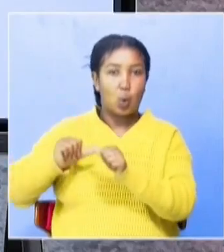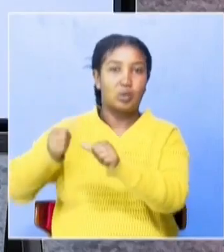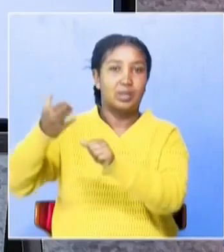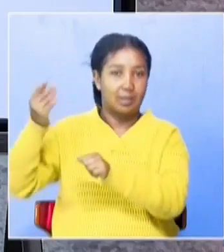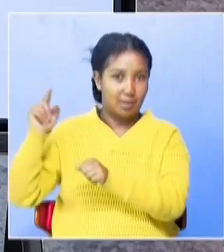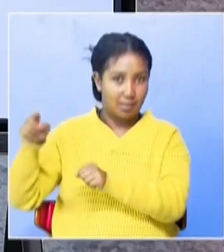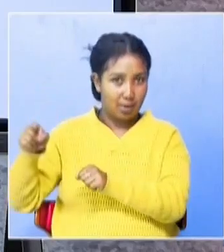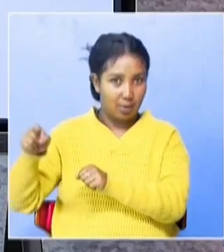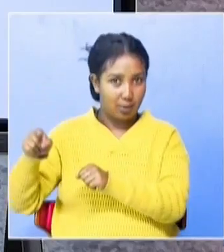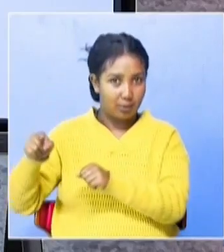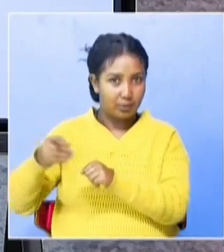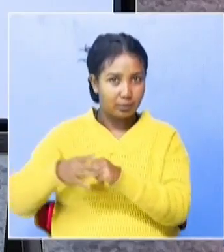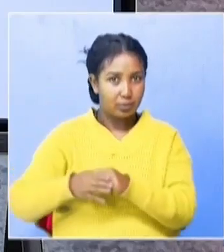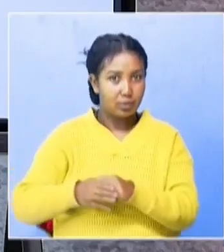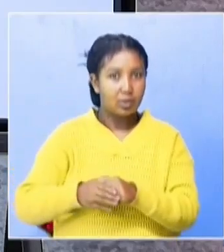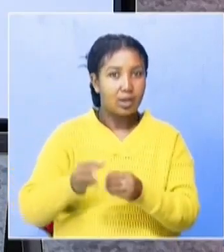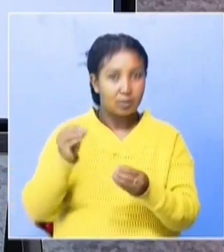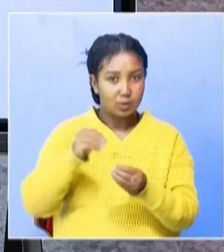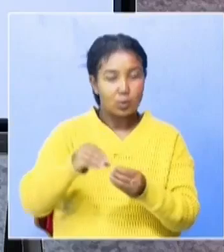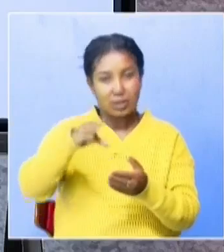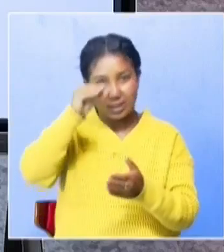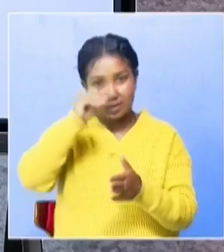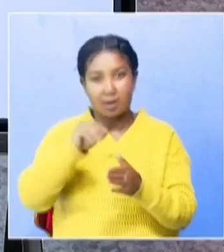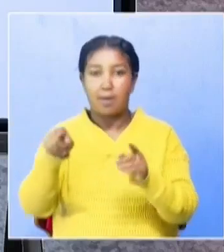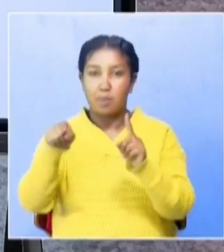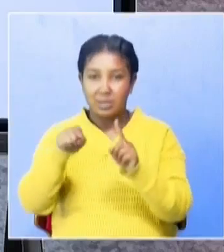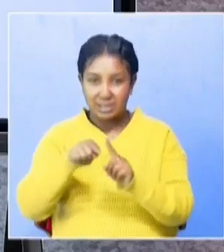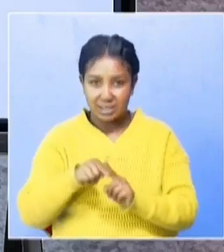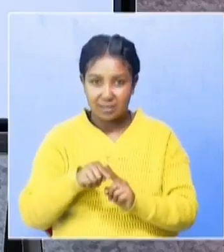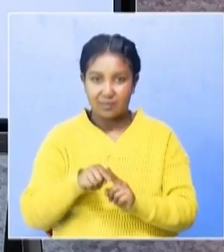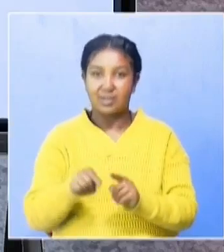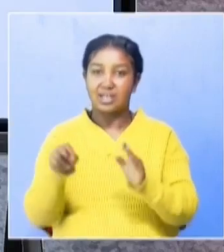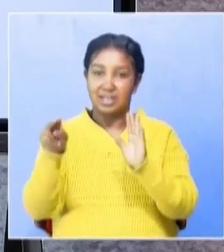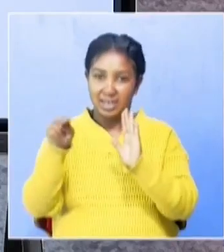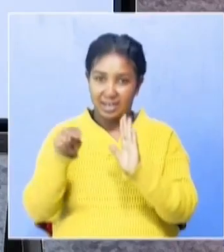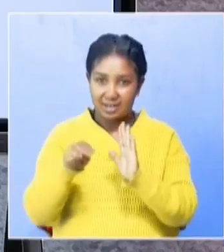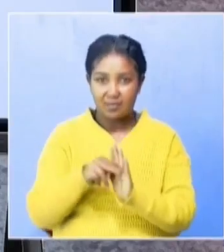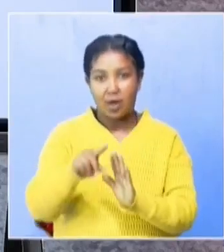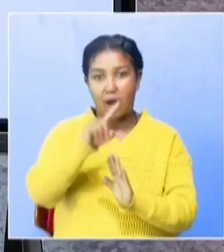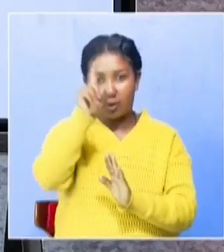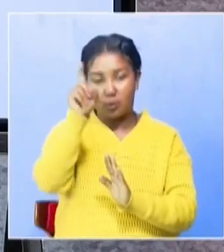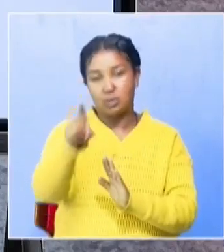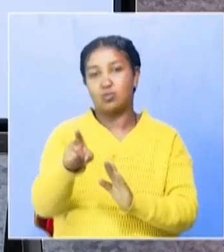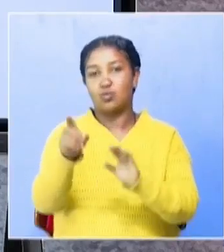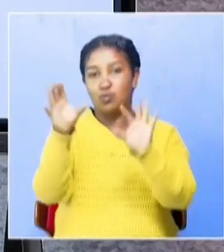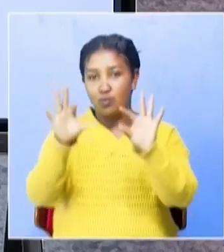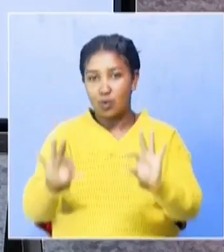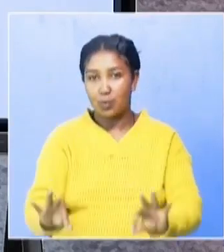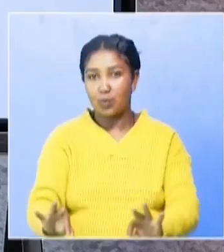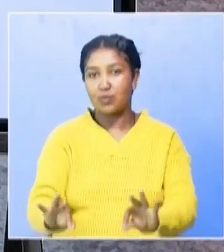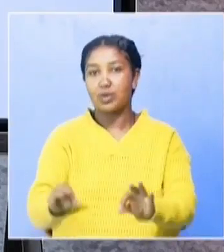mean, isn't it? And also we talked about positive, negative, and question form of